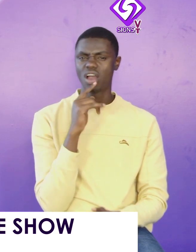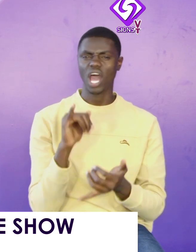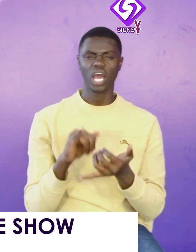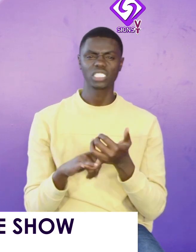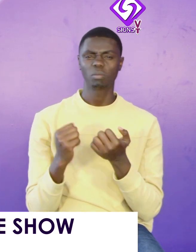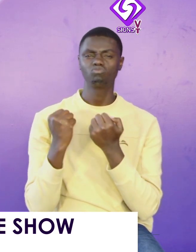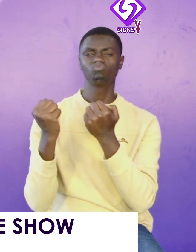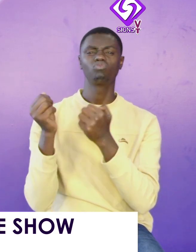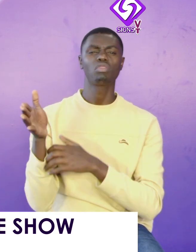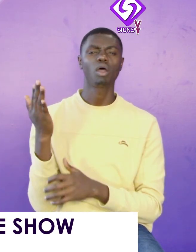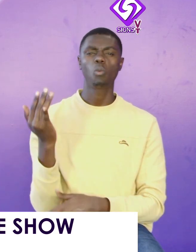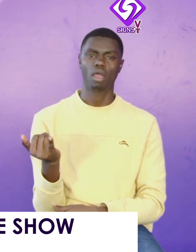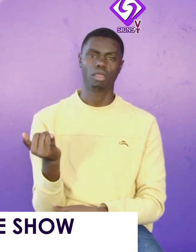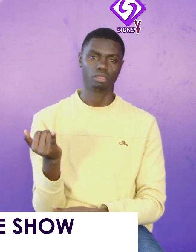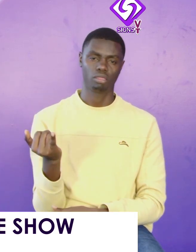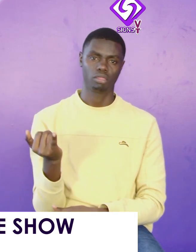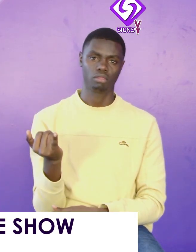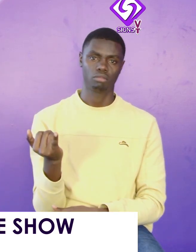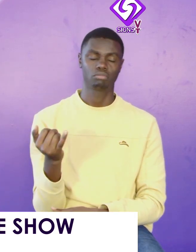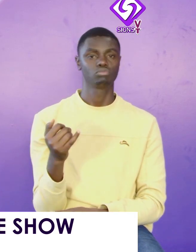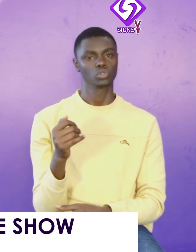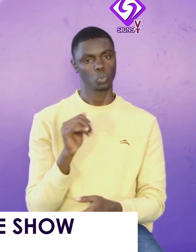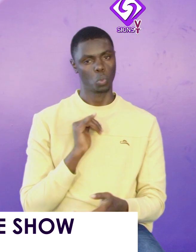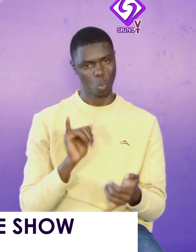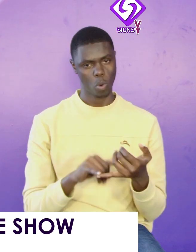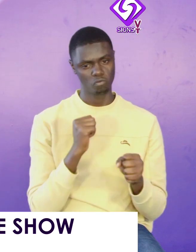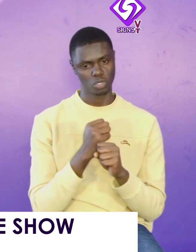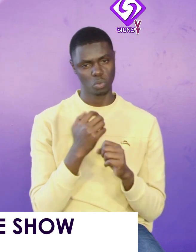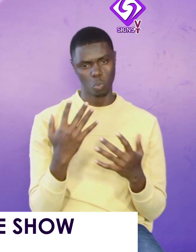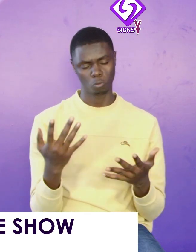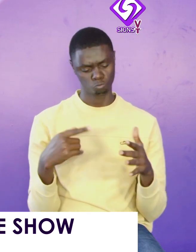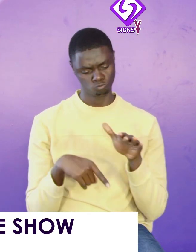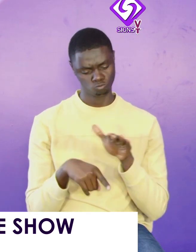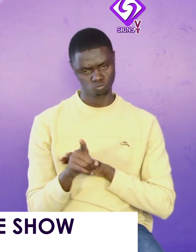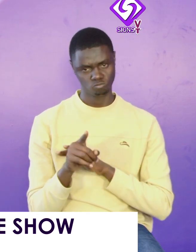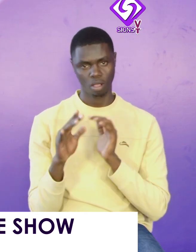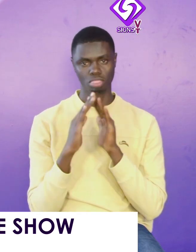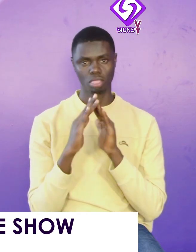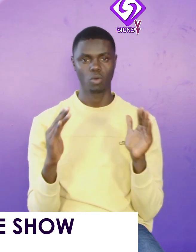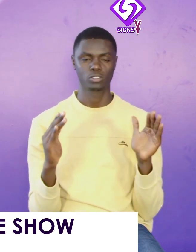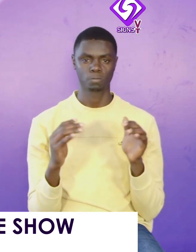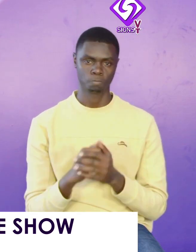there. So guess what she did? She went into the house and